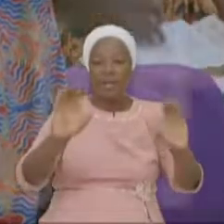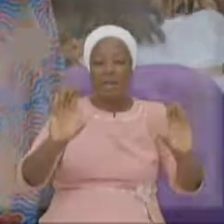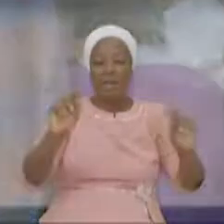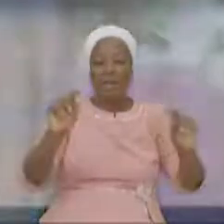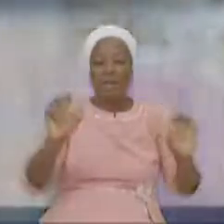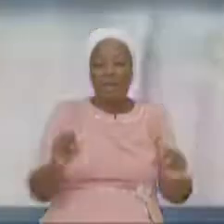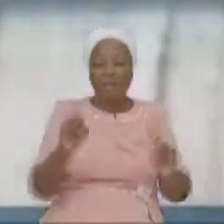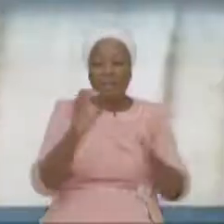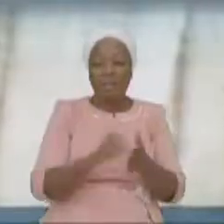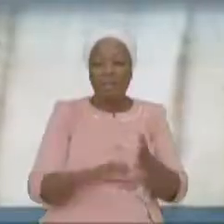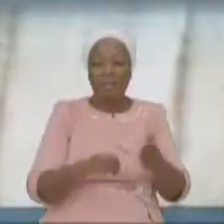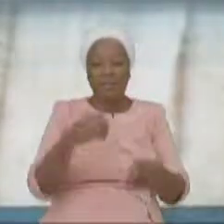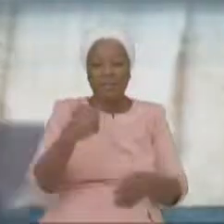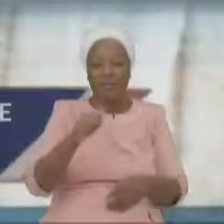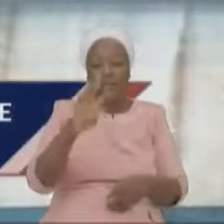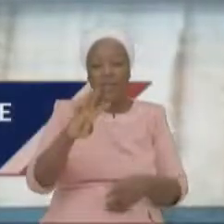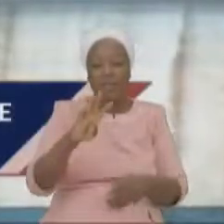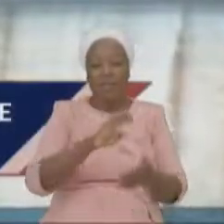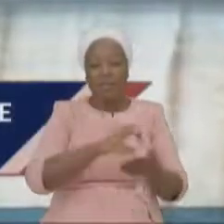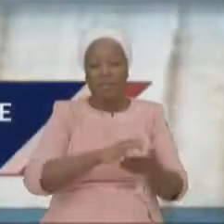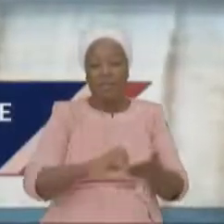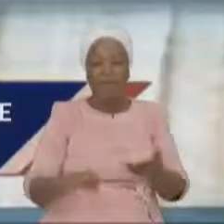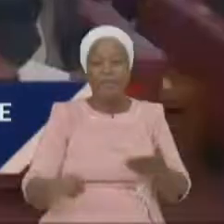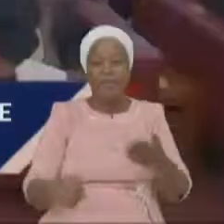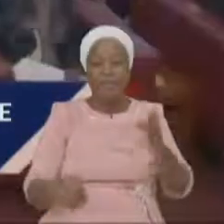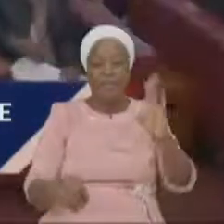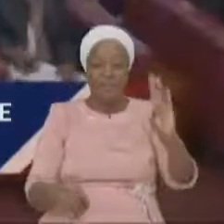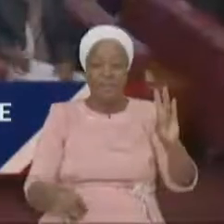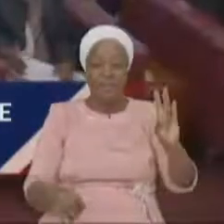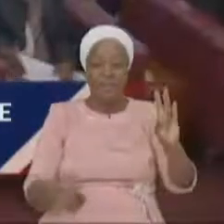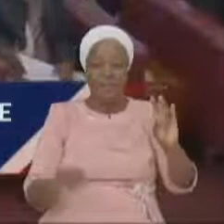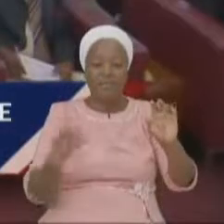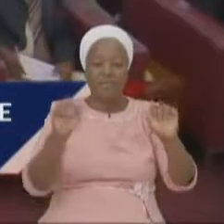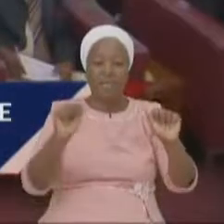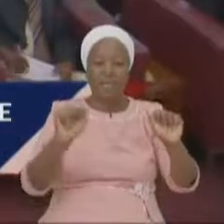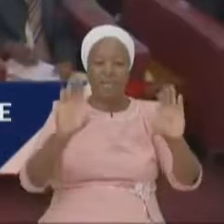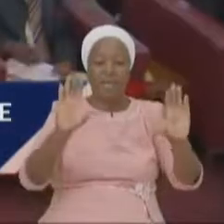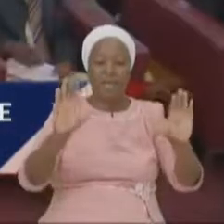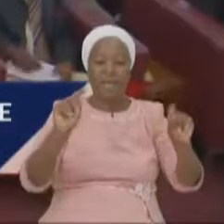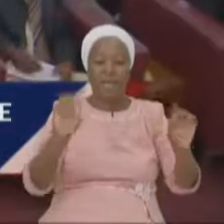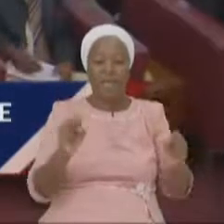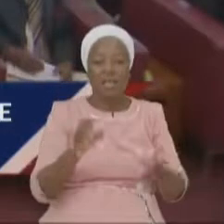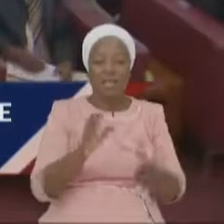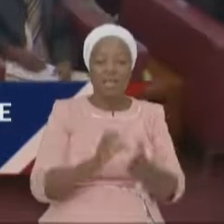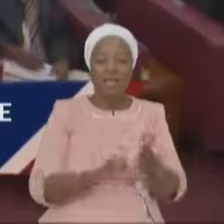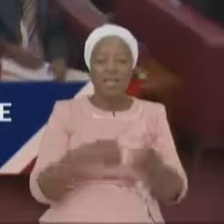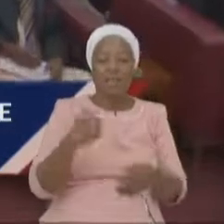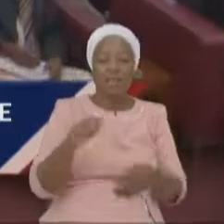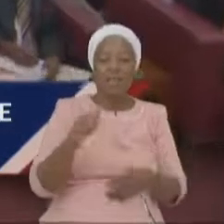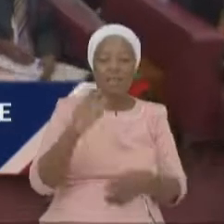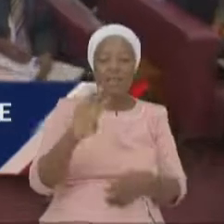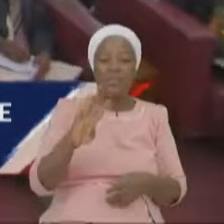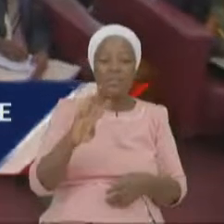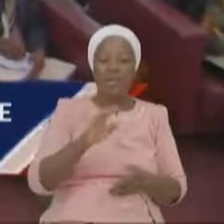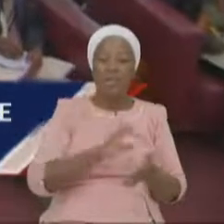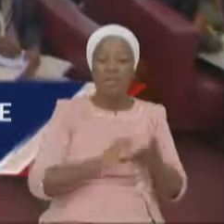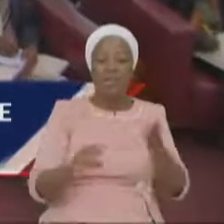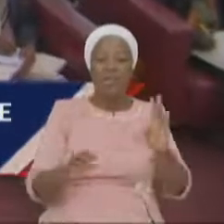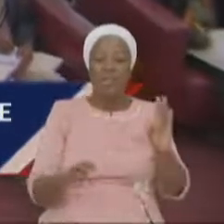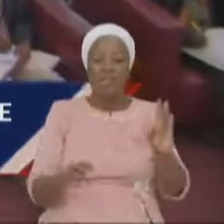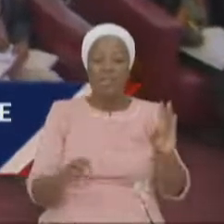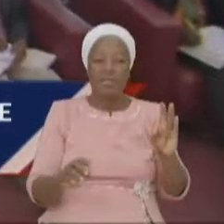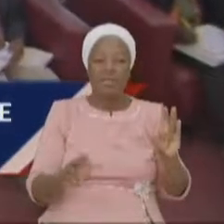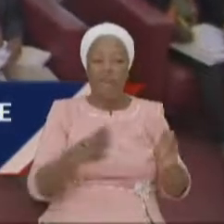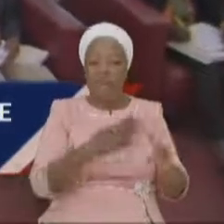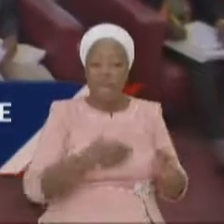14. I'm reading from verse 7. Acts chapter 14. Reading from verse 7.